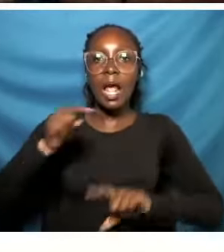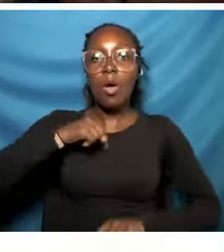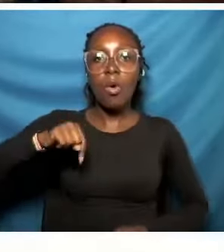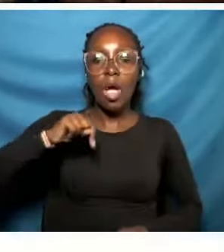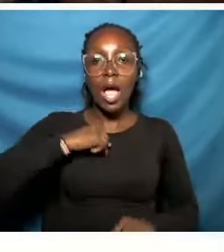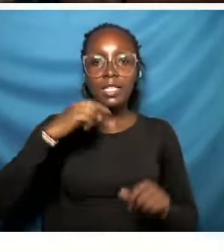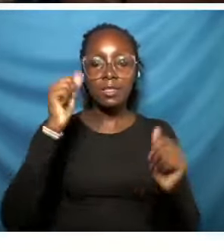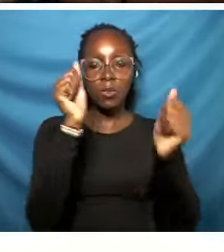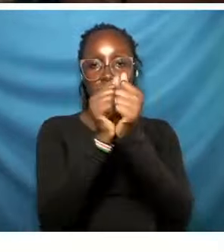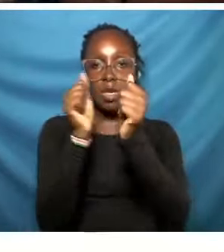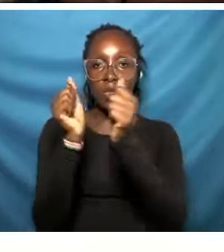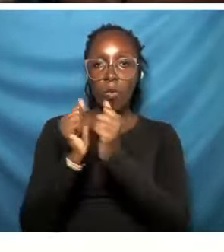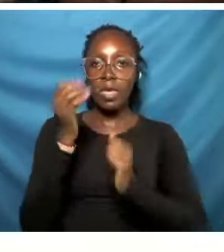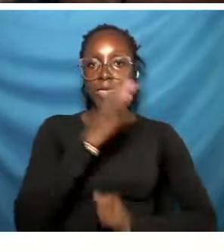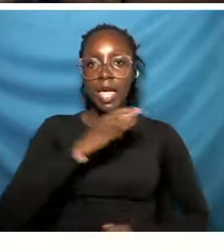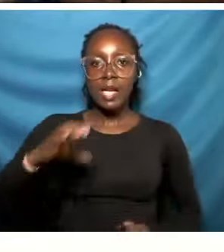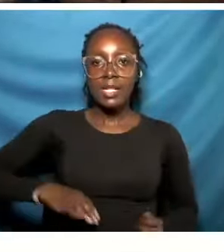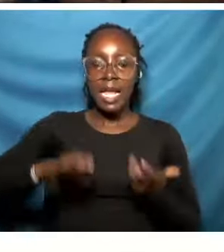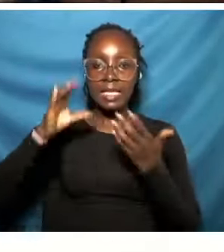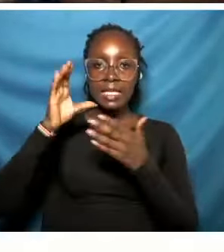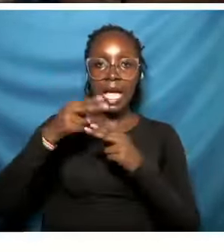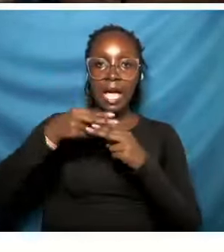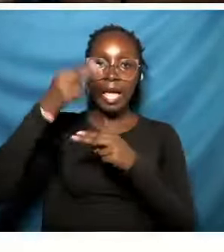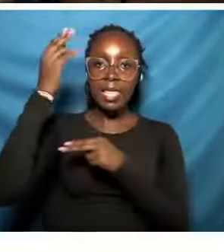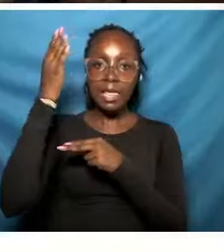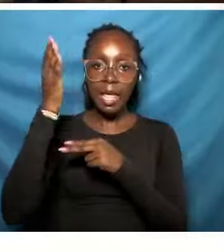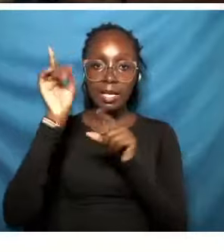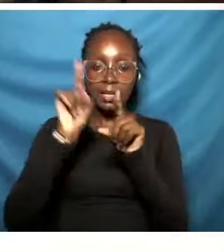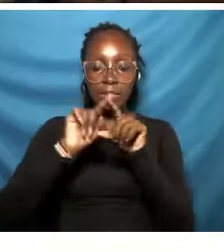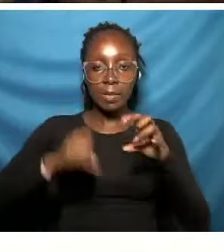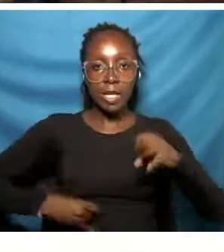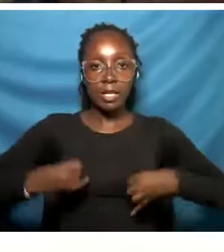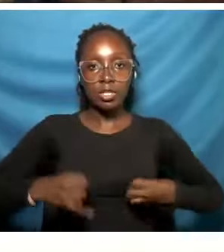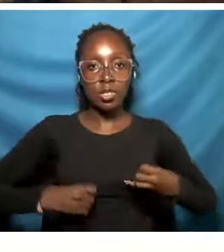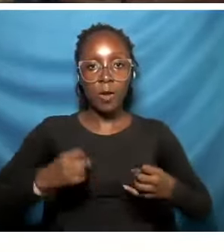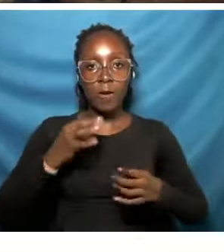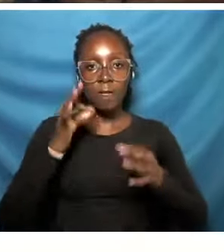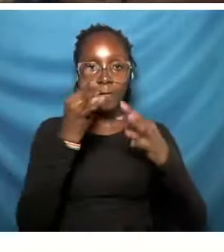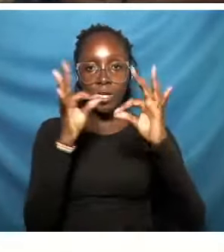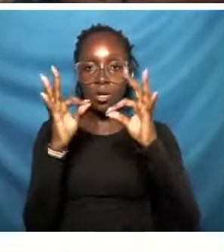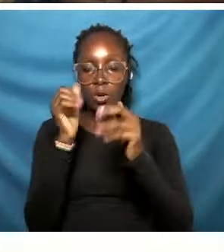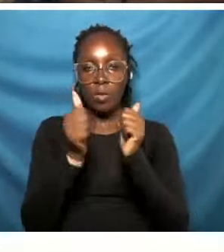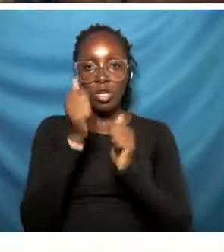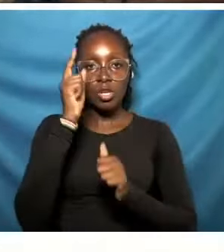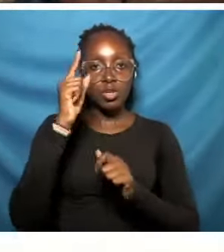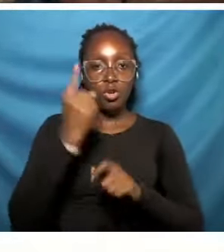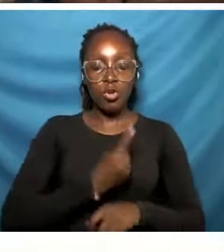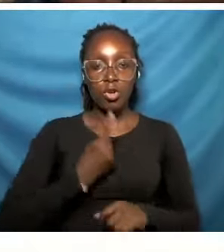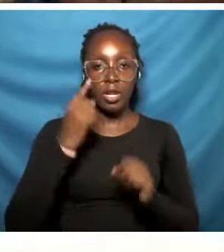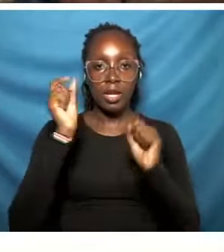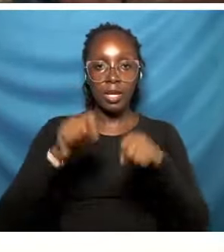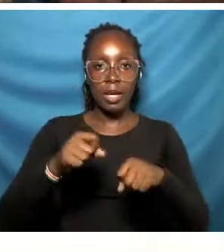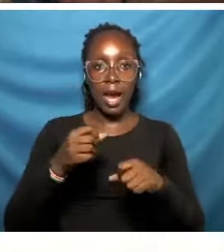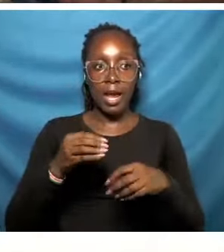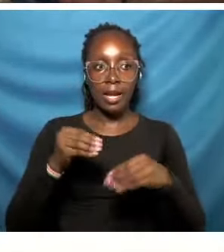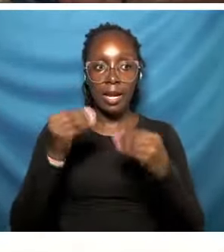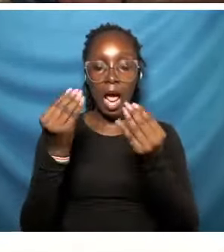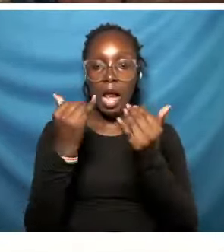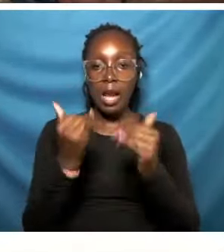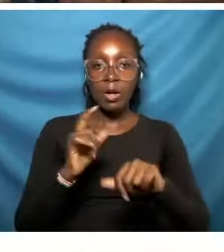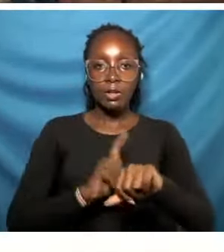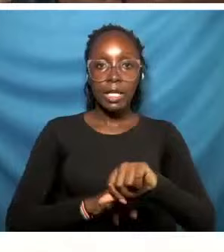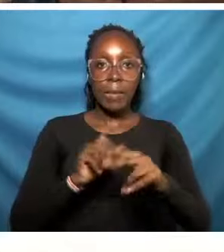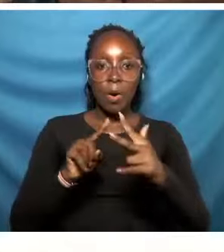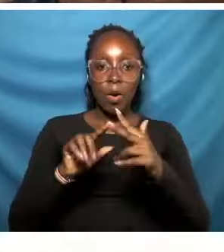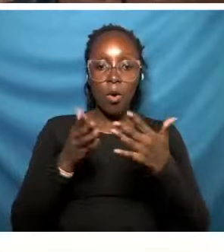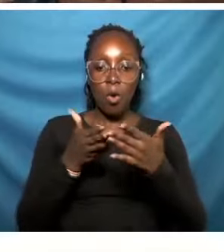there, to enjoy freedom and victory that you alone can give. So as I open up the truth of your word, may you speak